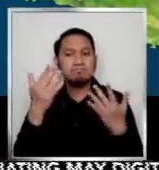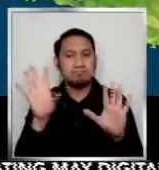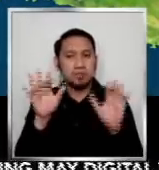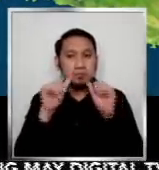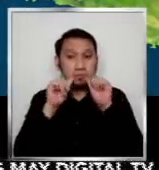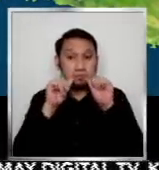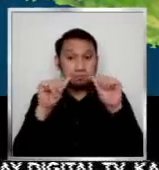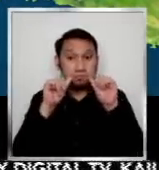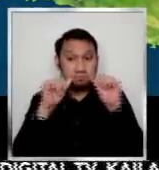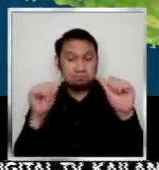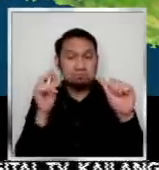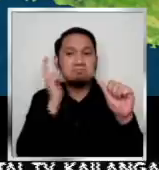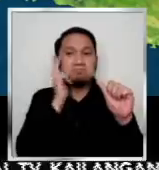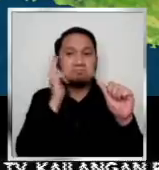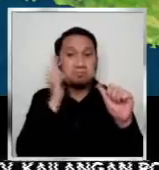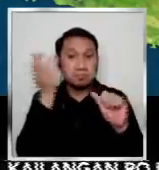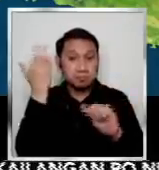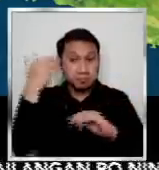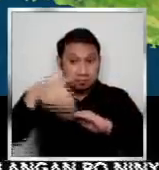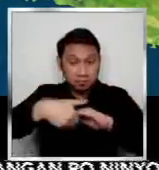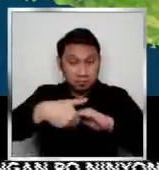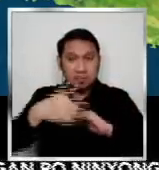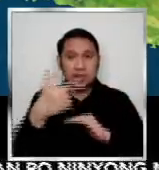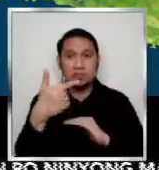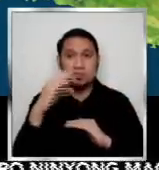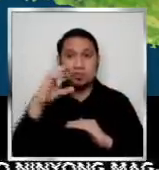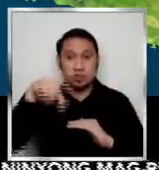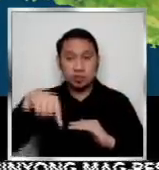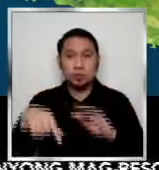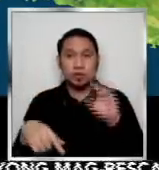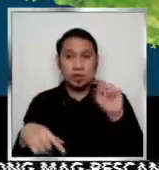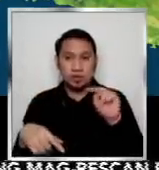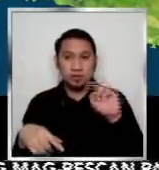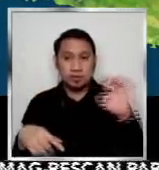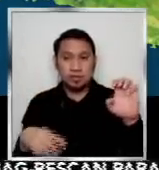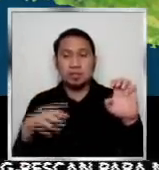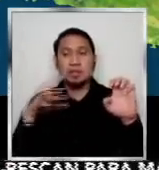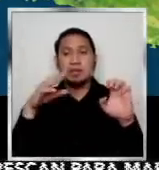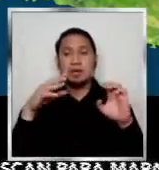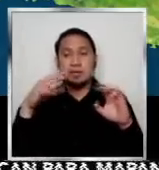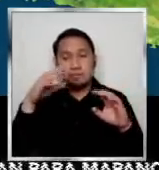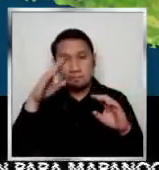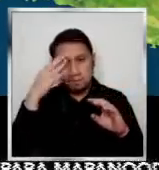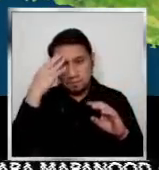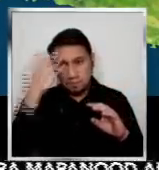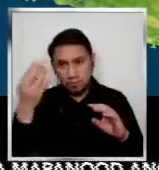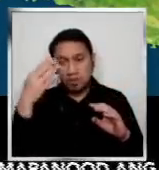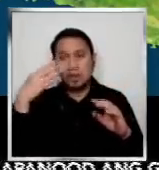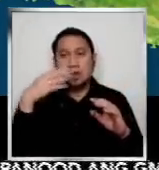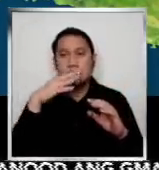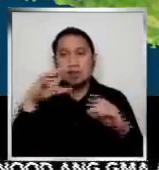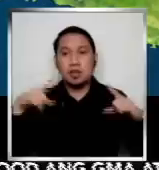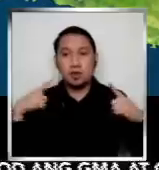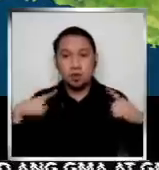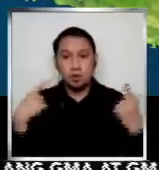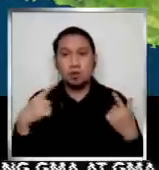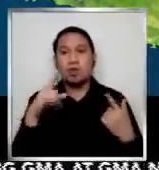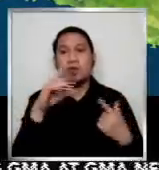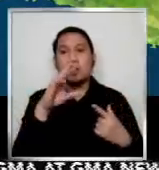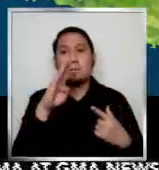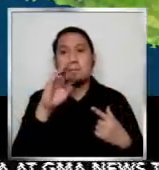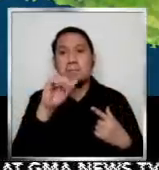Rodrigo Duterte. GCQ na rin ang Nueva Ecija, Zambales, Bataan, Bulacan, Pampanga, Laguna at Bacoor na dating